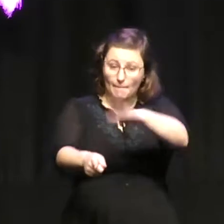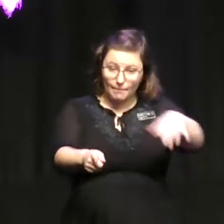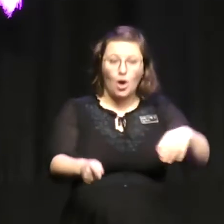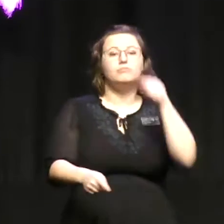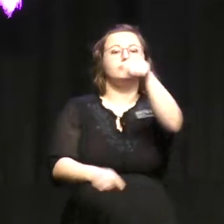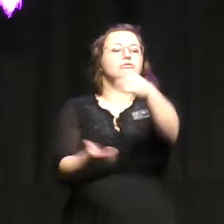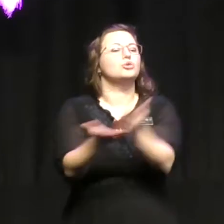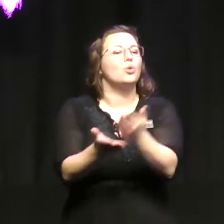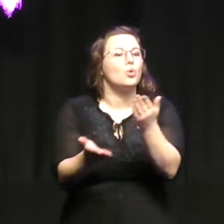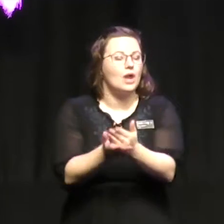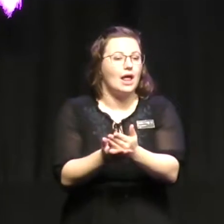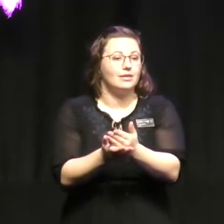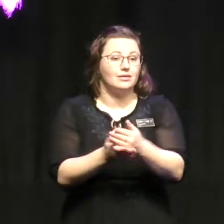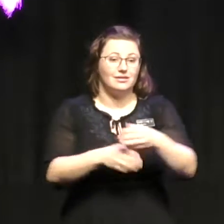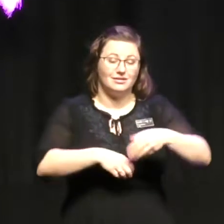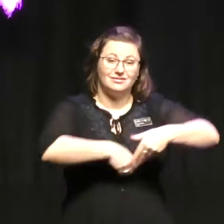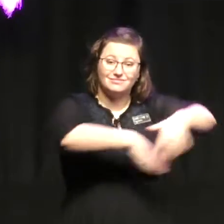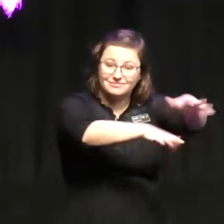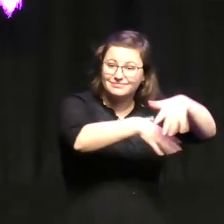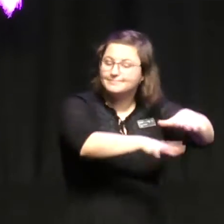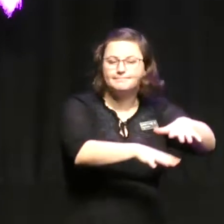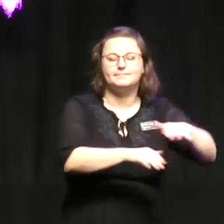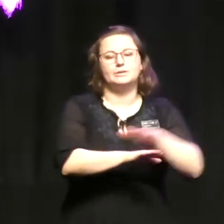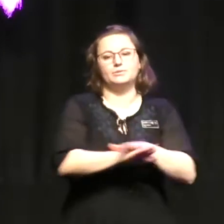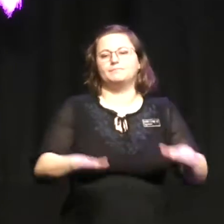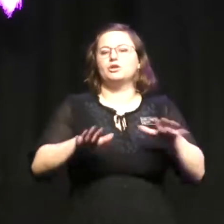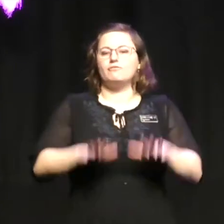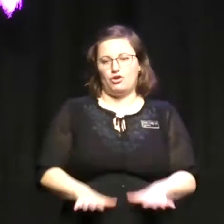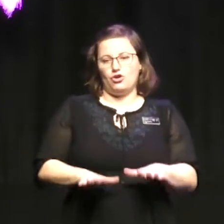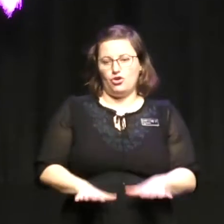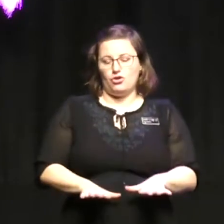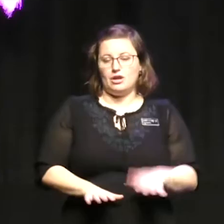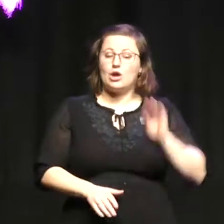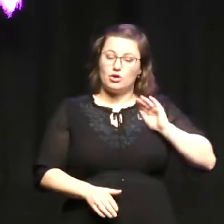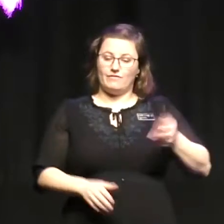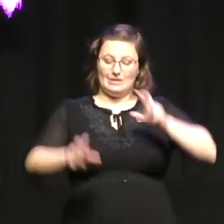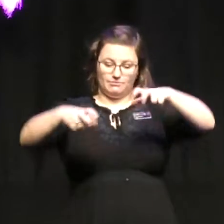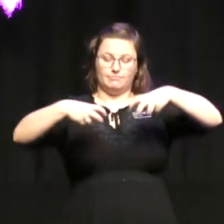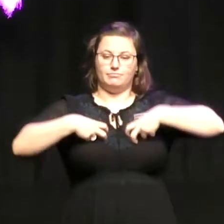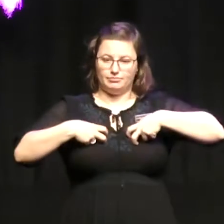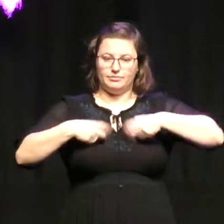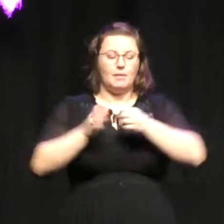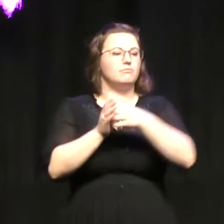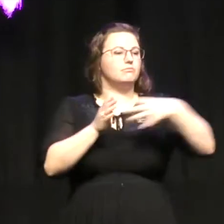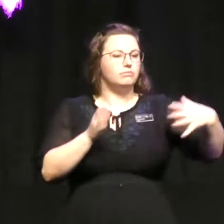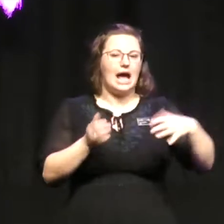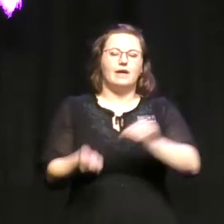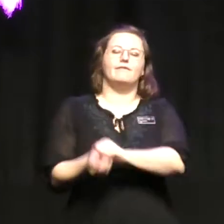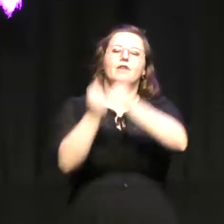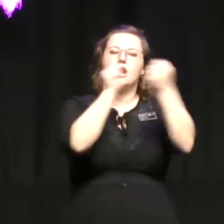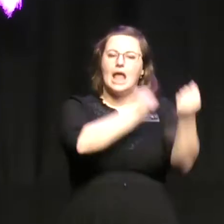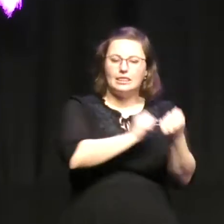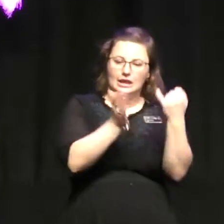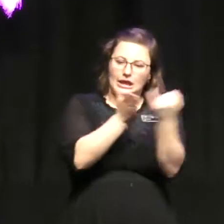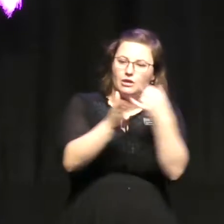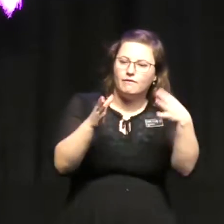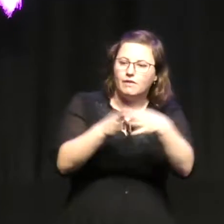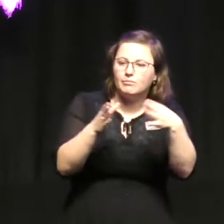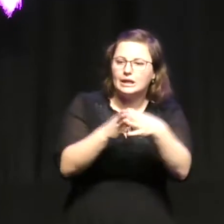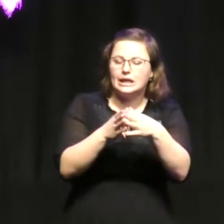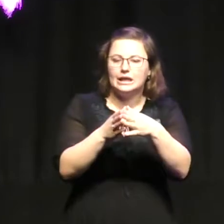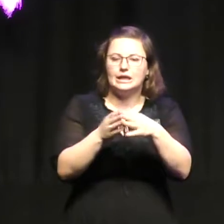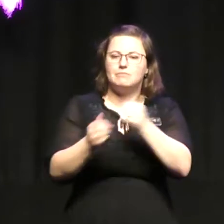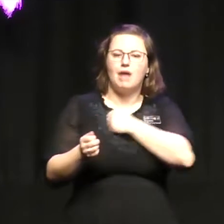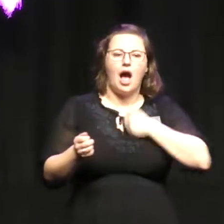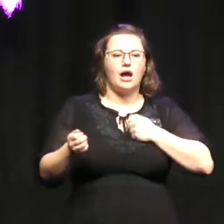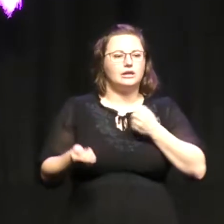attend school, migration has stopped, women's employment has brought about a change in the family